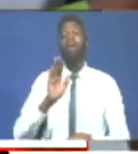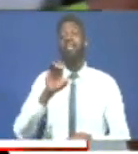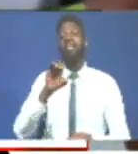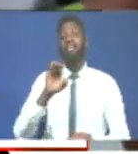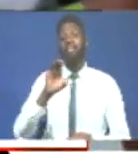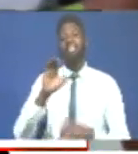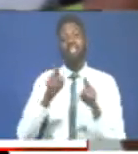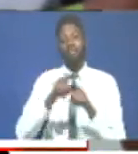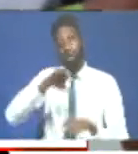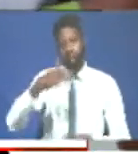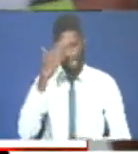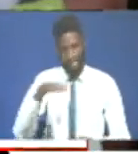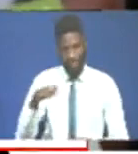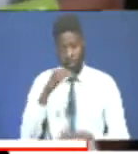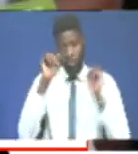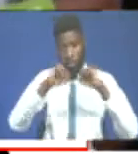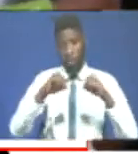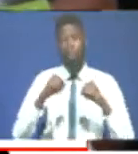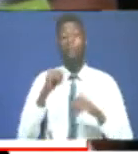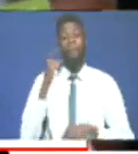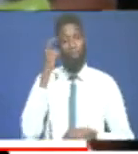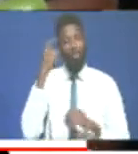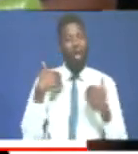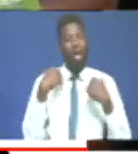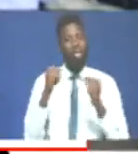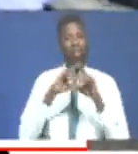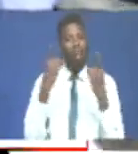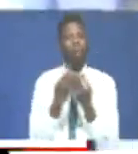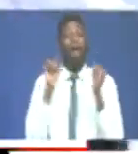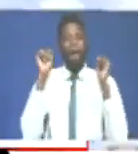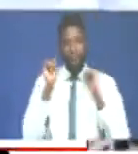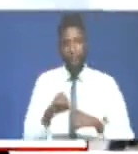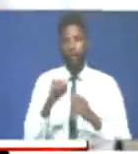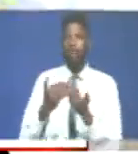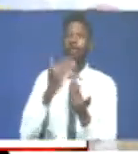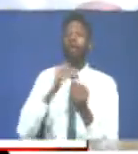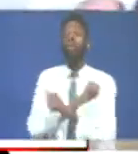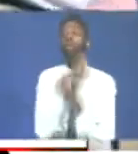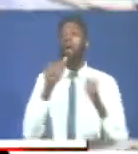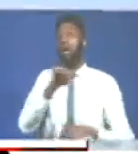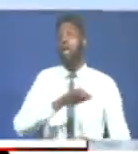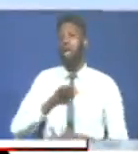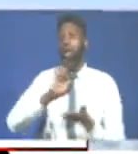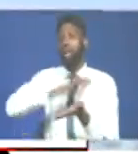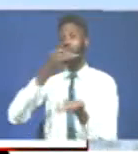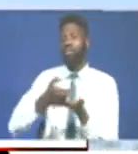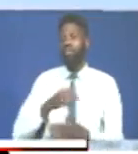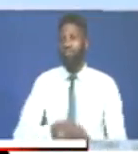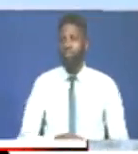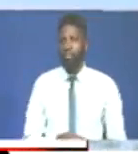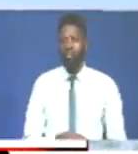assembly so that the mental health department gets the attention that it deserves, especially in terms of resources. Everyone